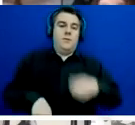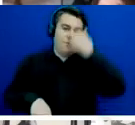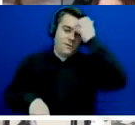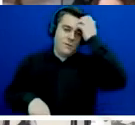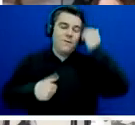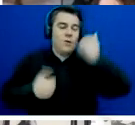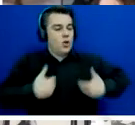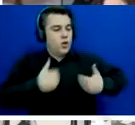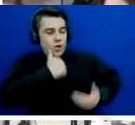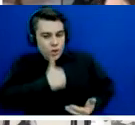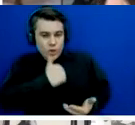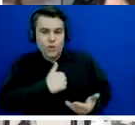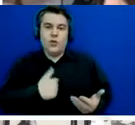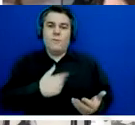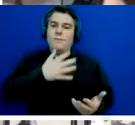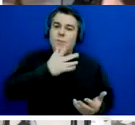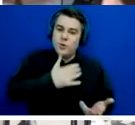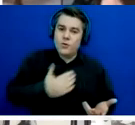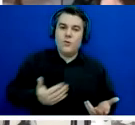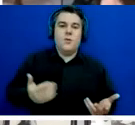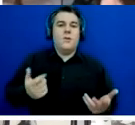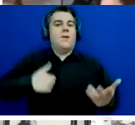girl, and I just feel like